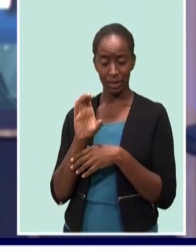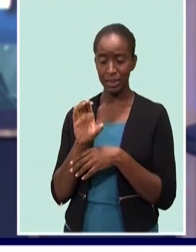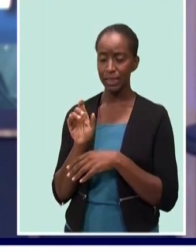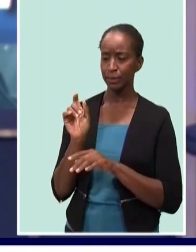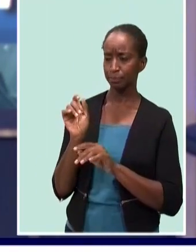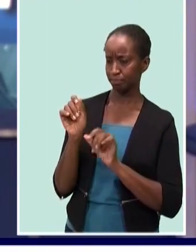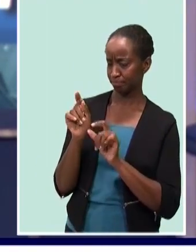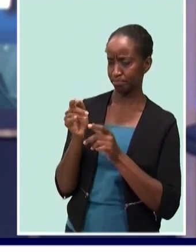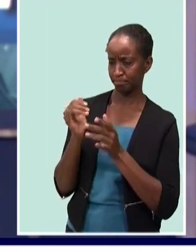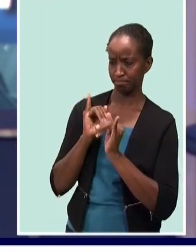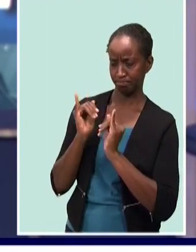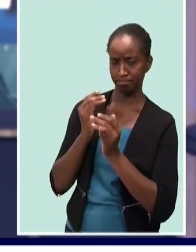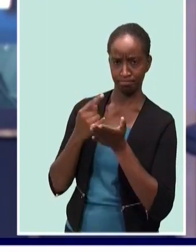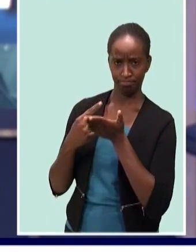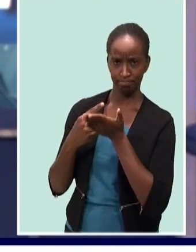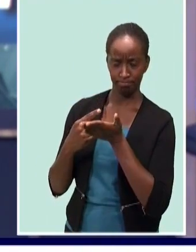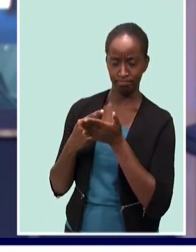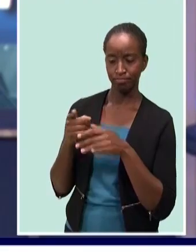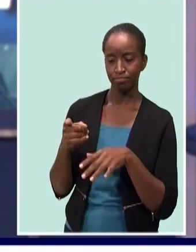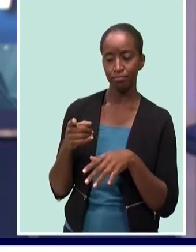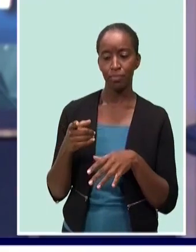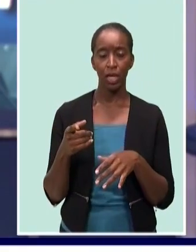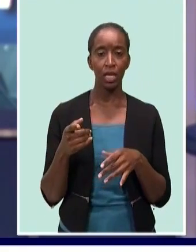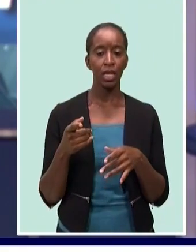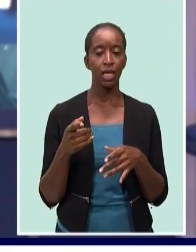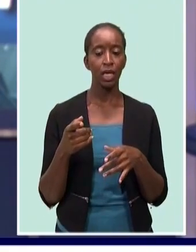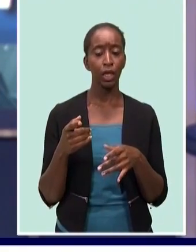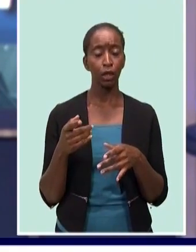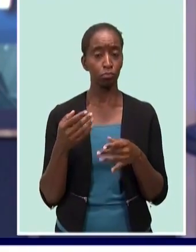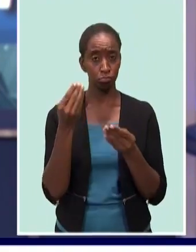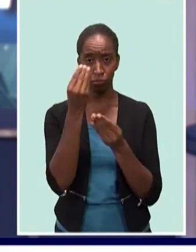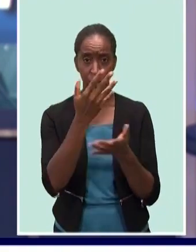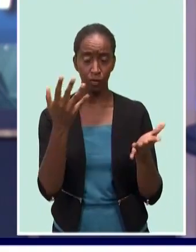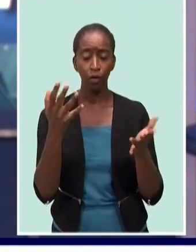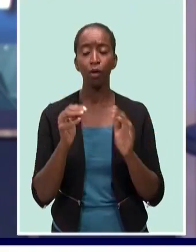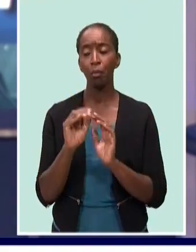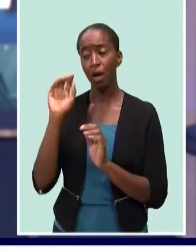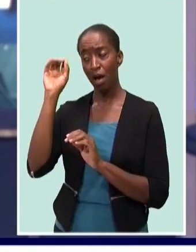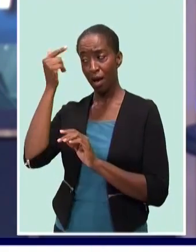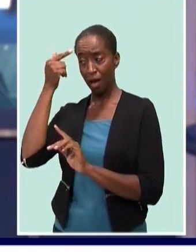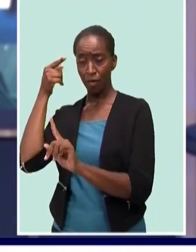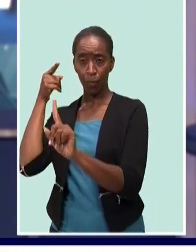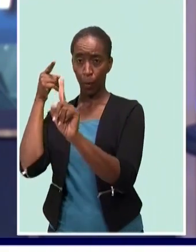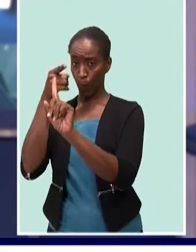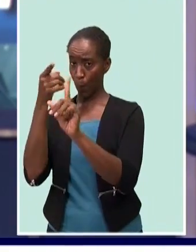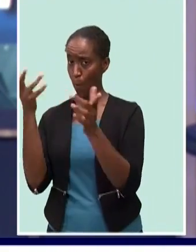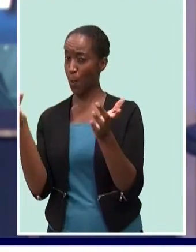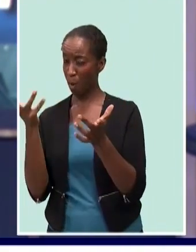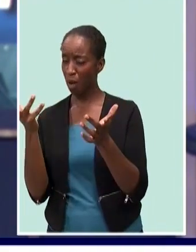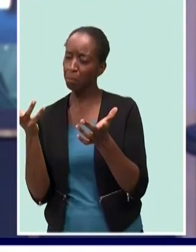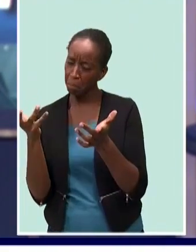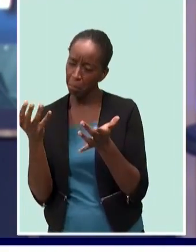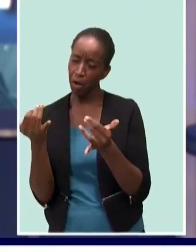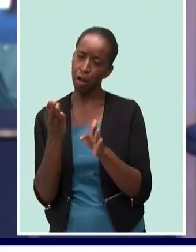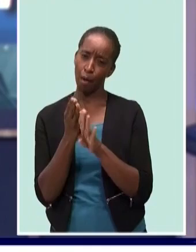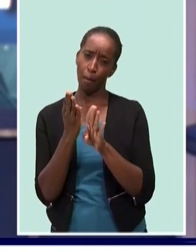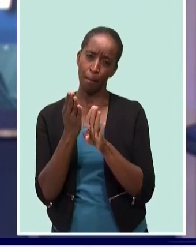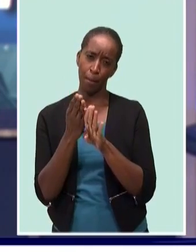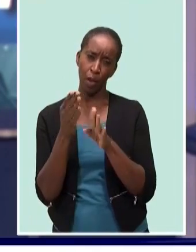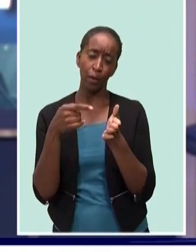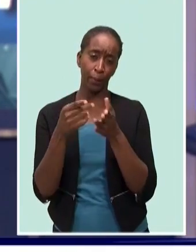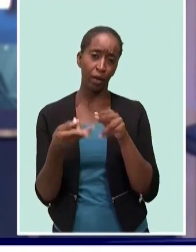such an increase. And CBC News also spoke with Maurice Lee, the chairman of APTO, the Association of Public Transport Operators.